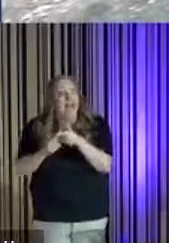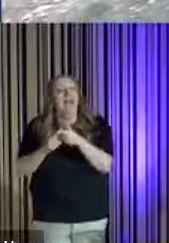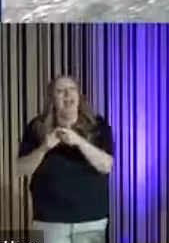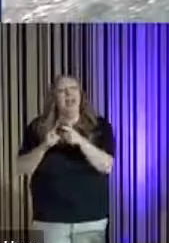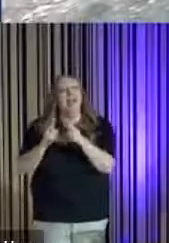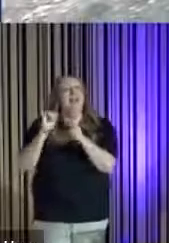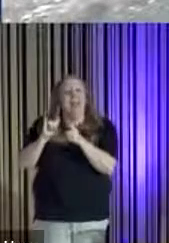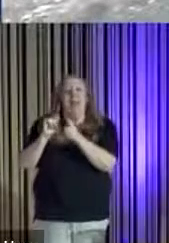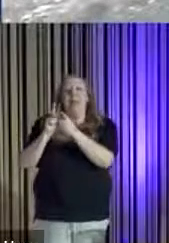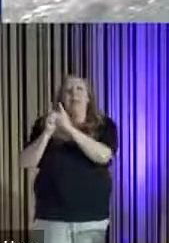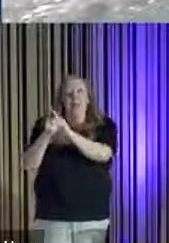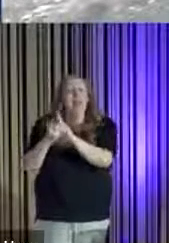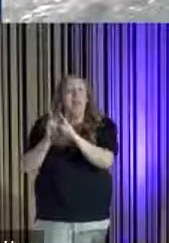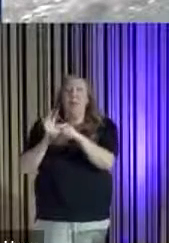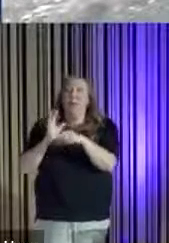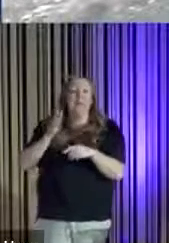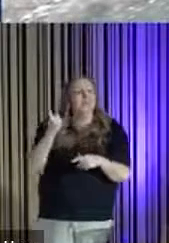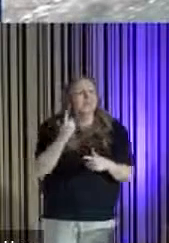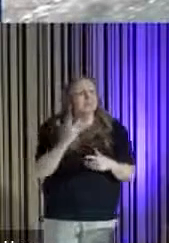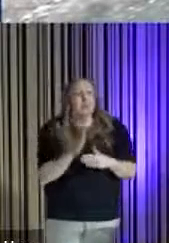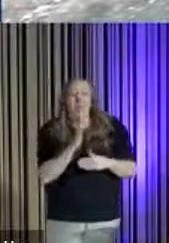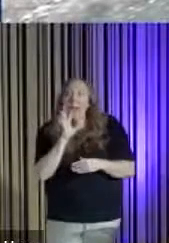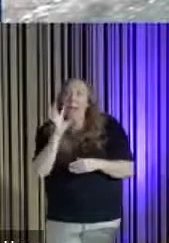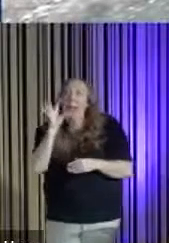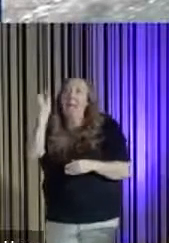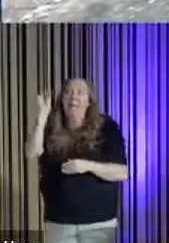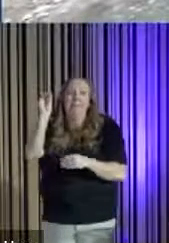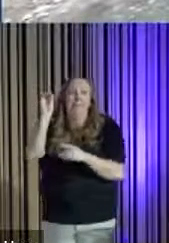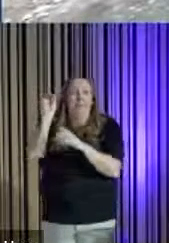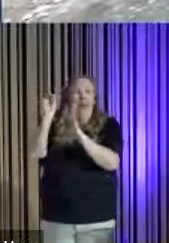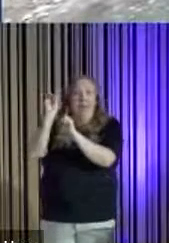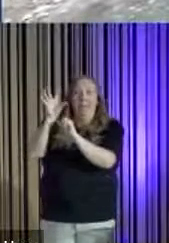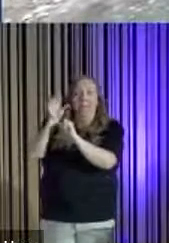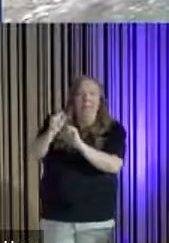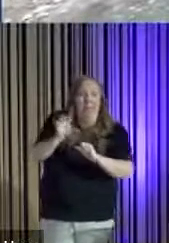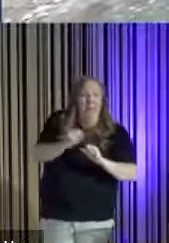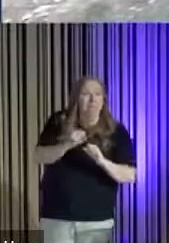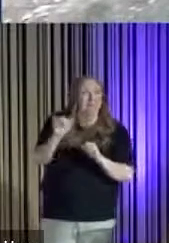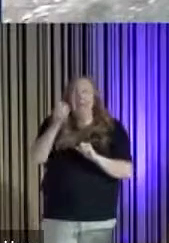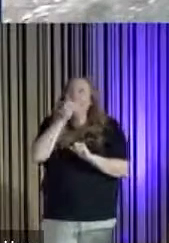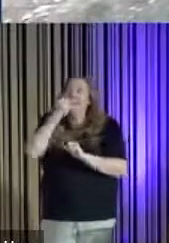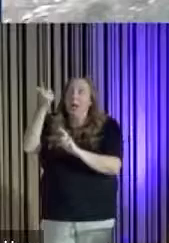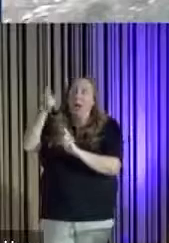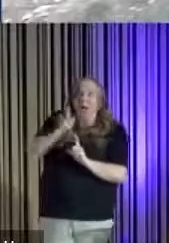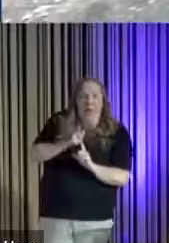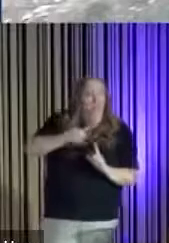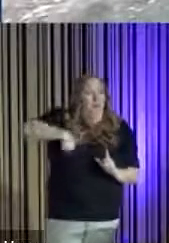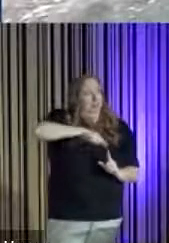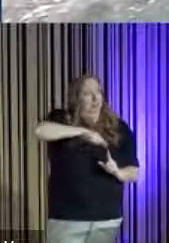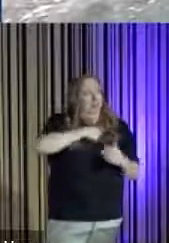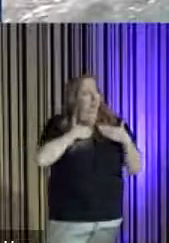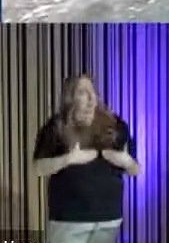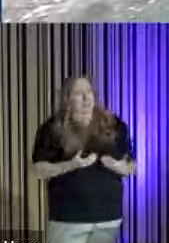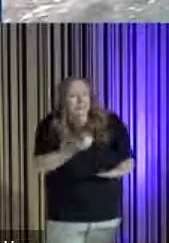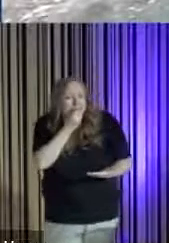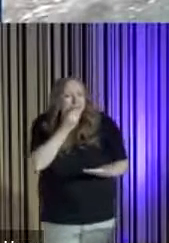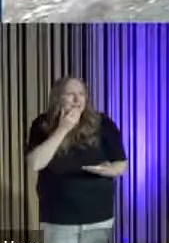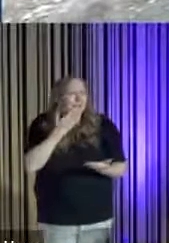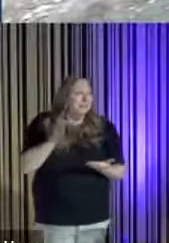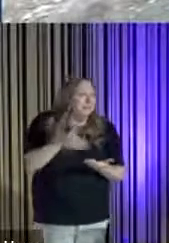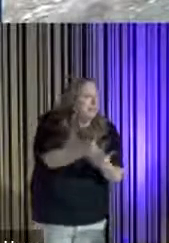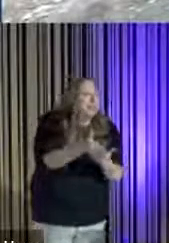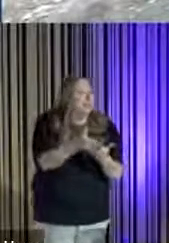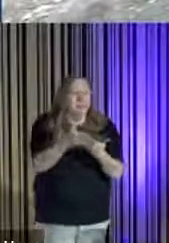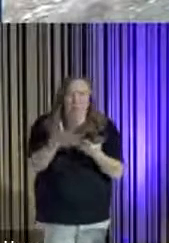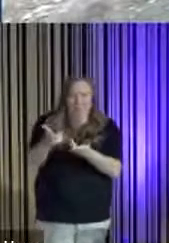higher organisms up to ourselves ultimately. Through photosynthesis, of course, they also generate energy. They also